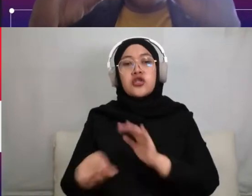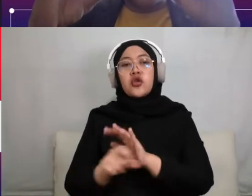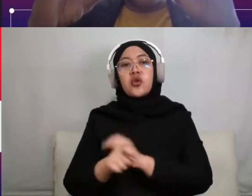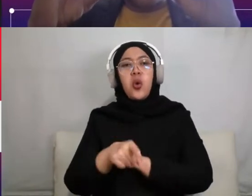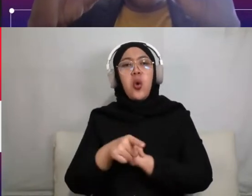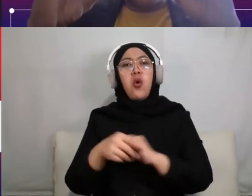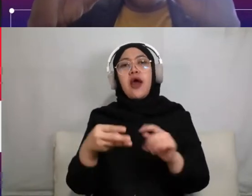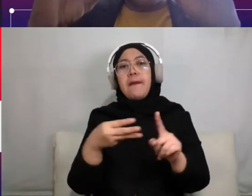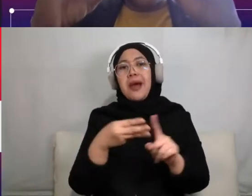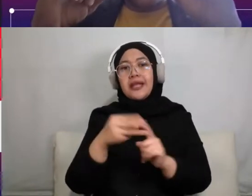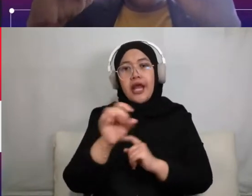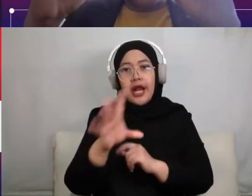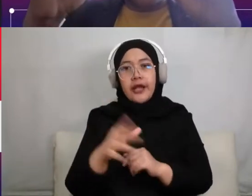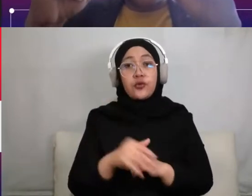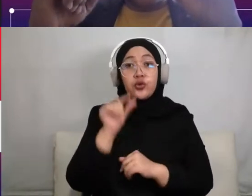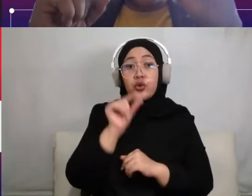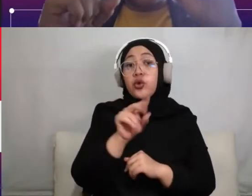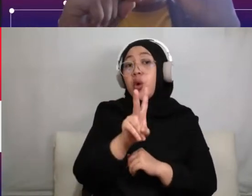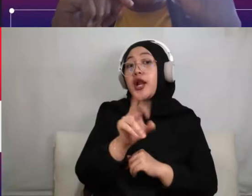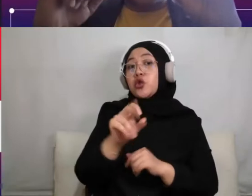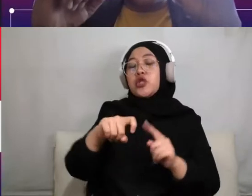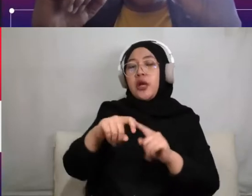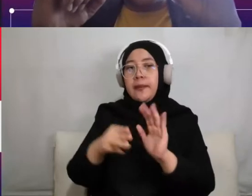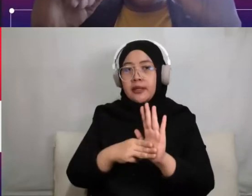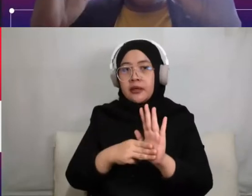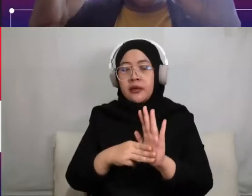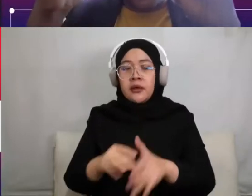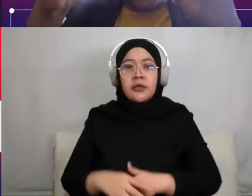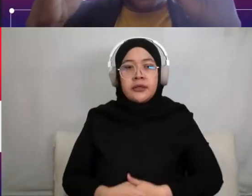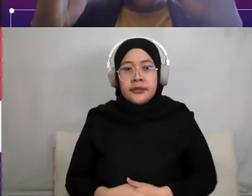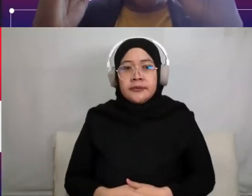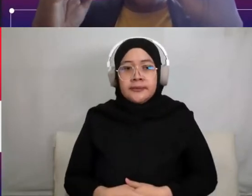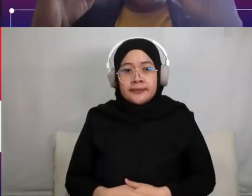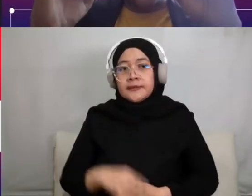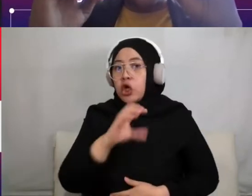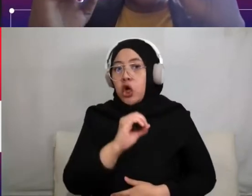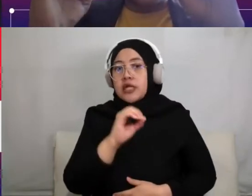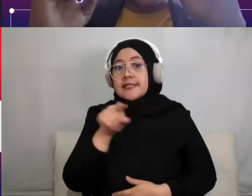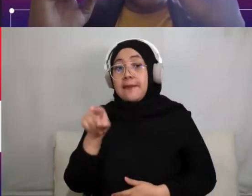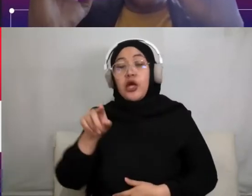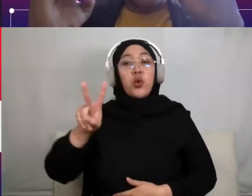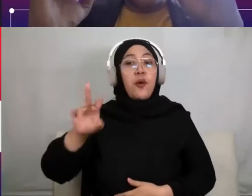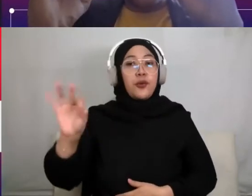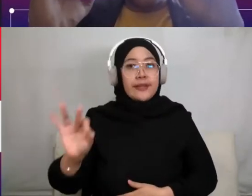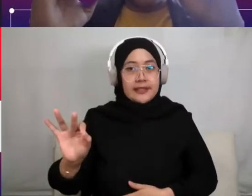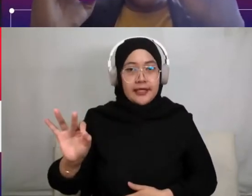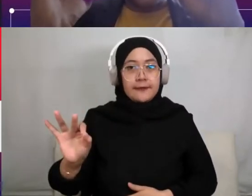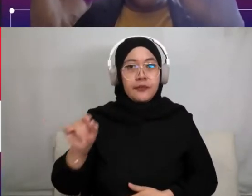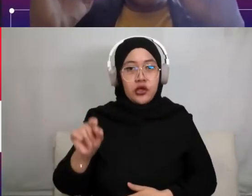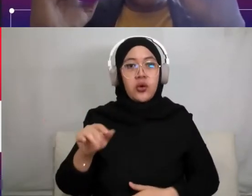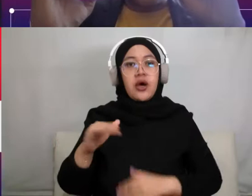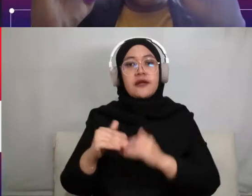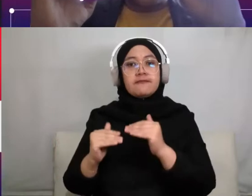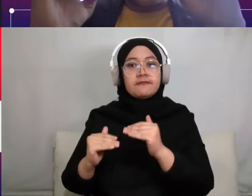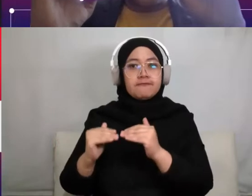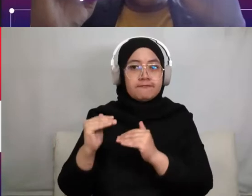battery, where you see 0 to 20% will really come down to 0 to 10%. That is